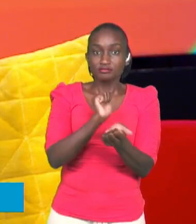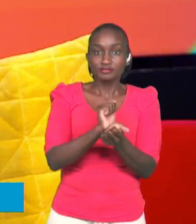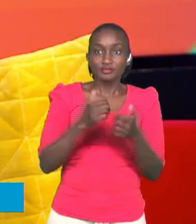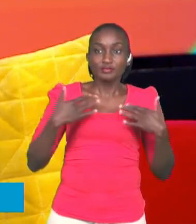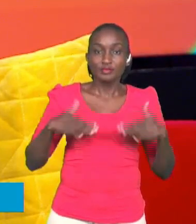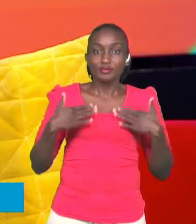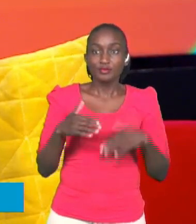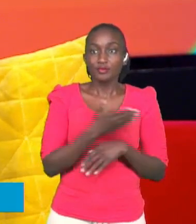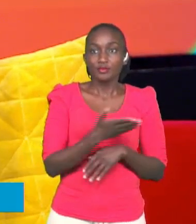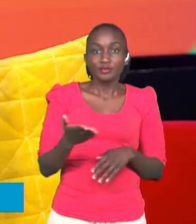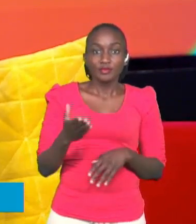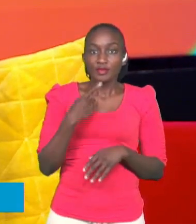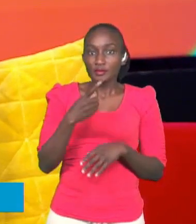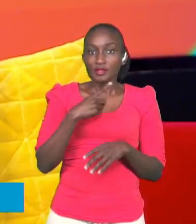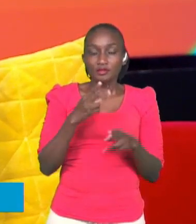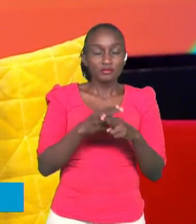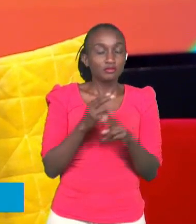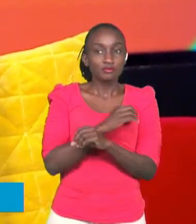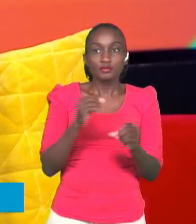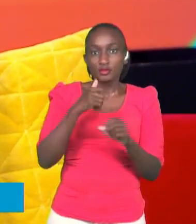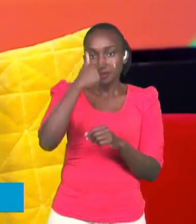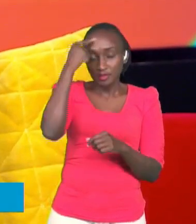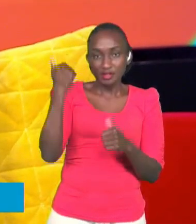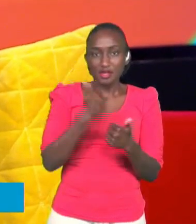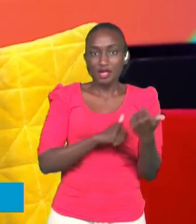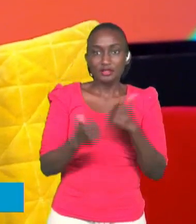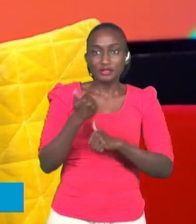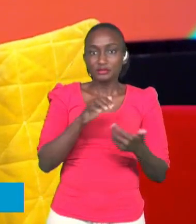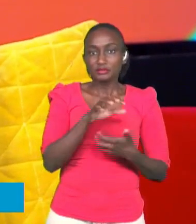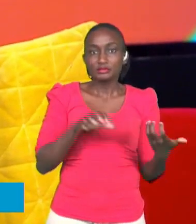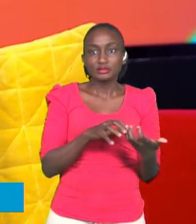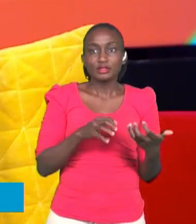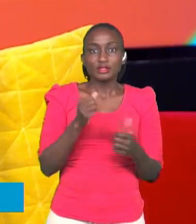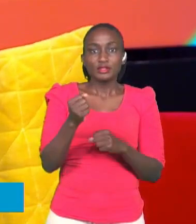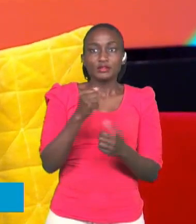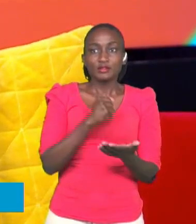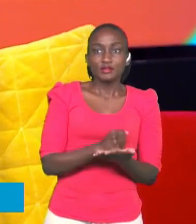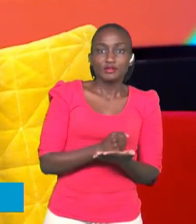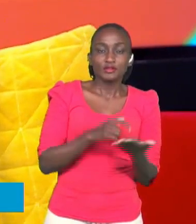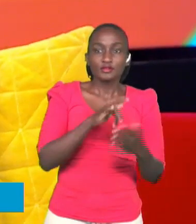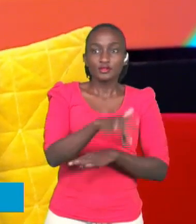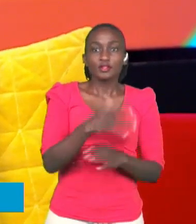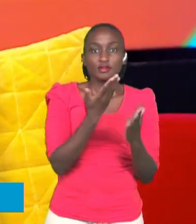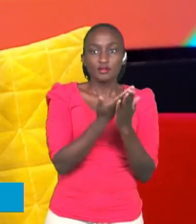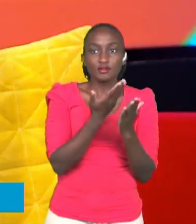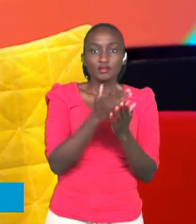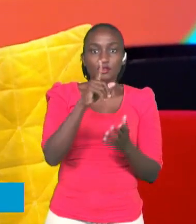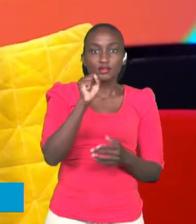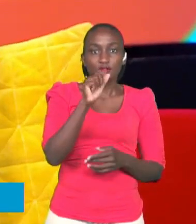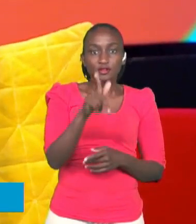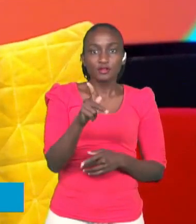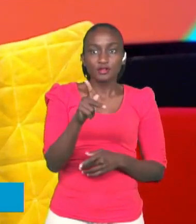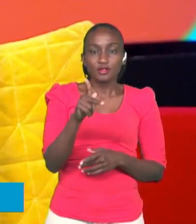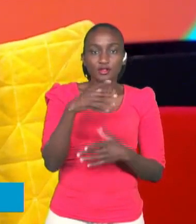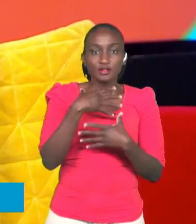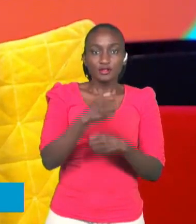You know, you won't mention names, but they've been acting so weird. And the office of the Attorney General sent some proposals to LSK, and